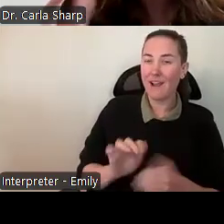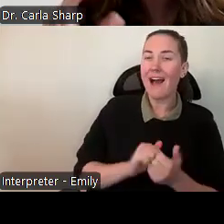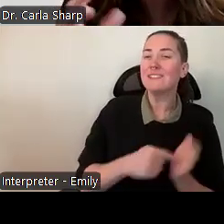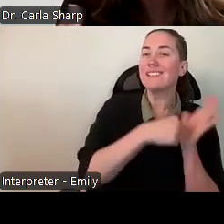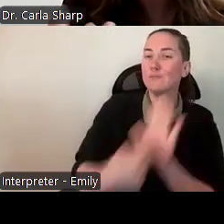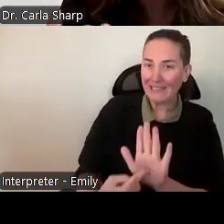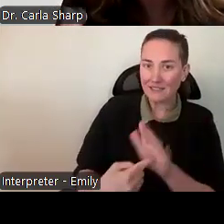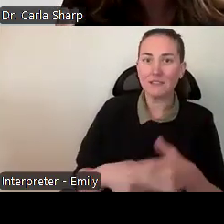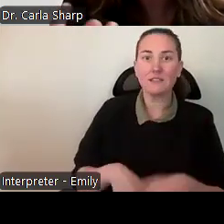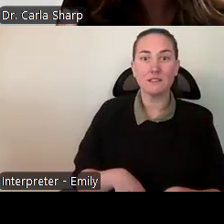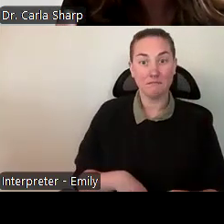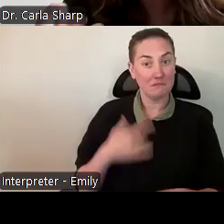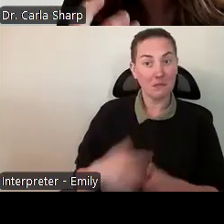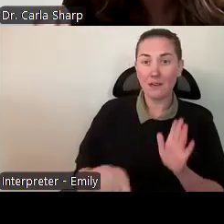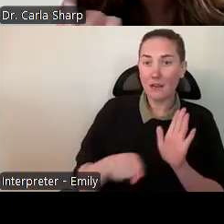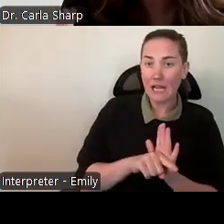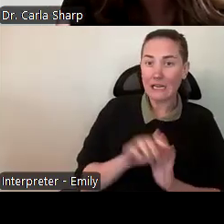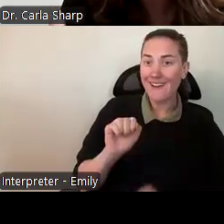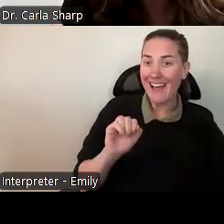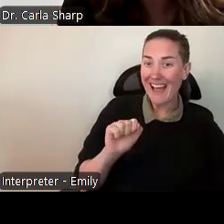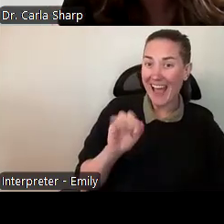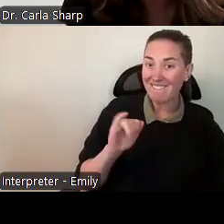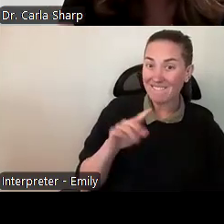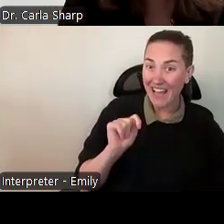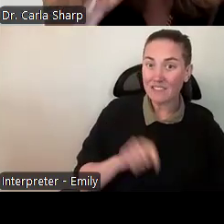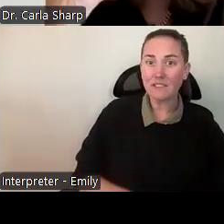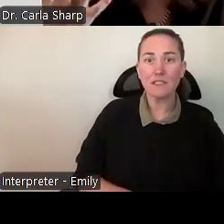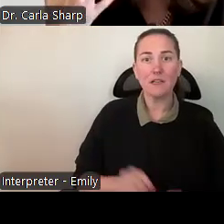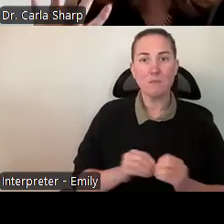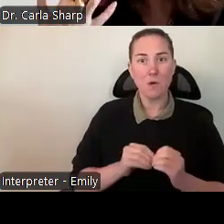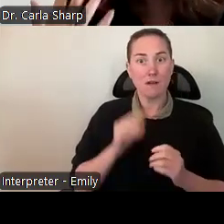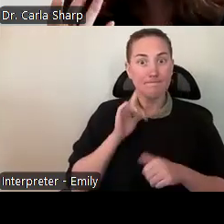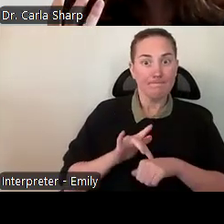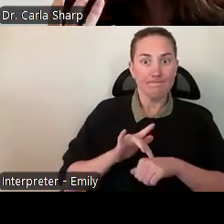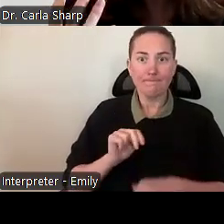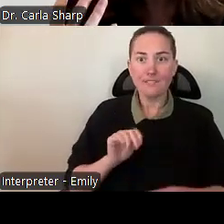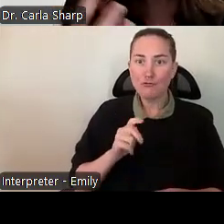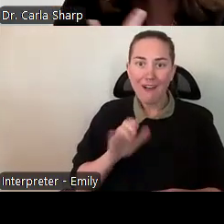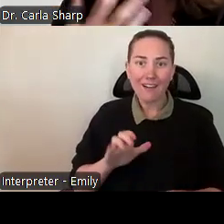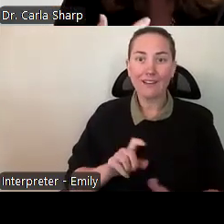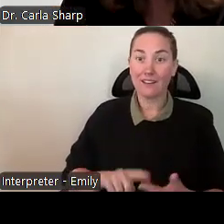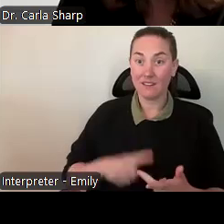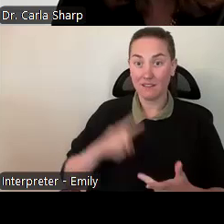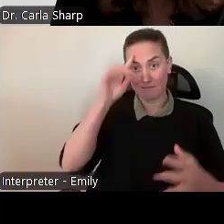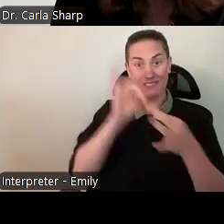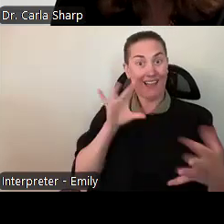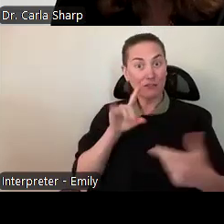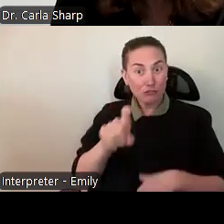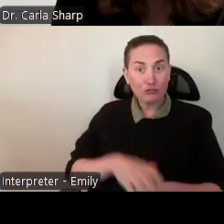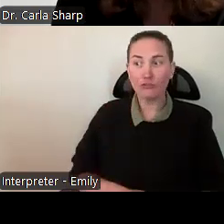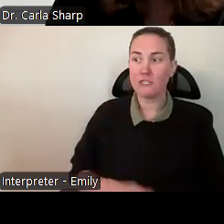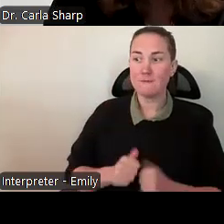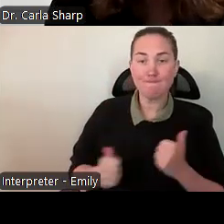it more of a negative affectivity, neurotic flavor? Is it more of a detached flavor? Is it more of an